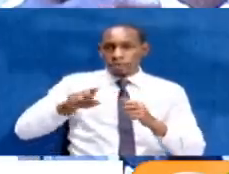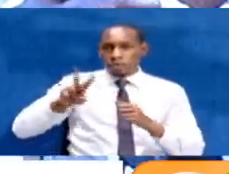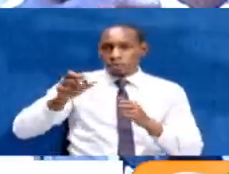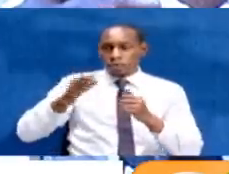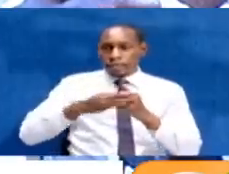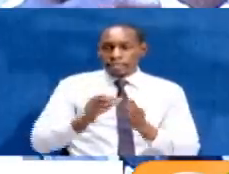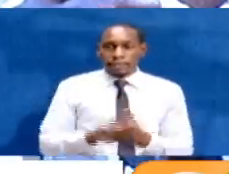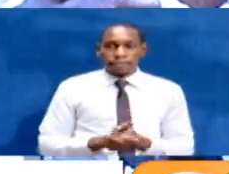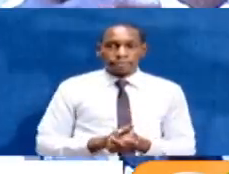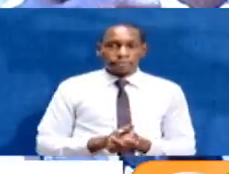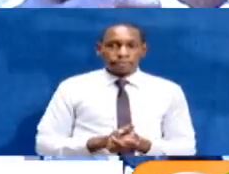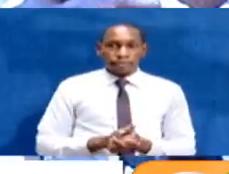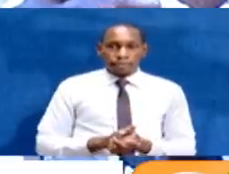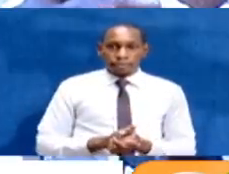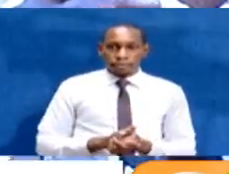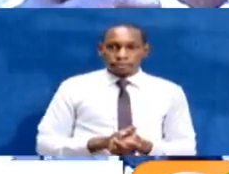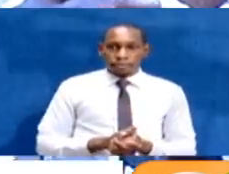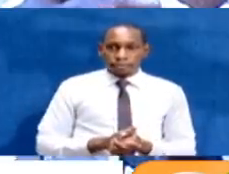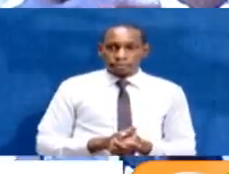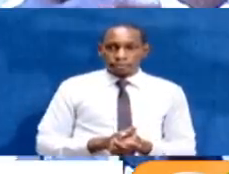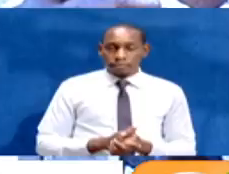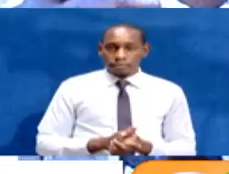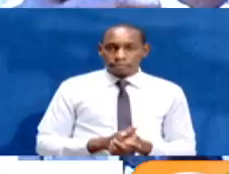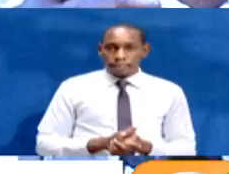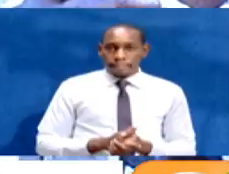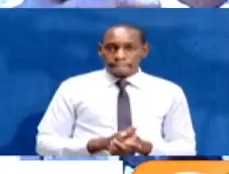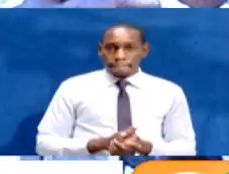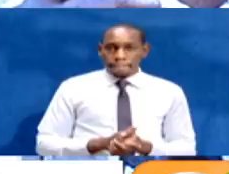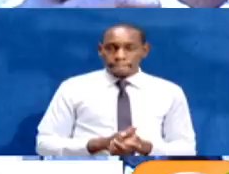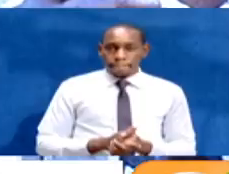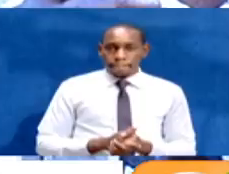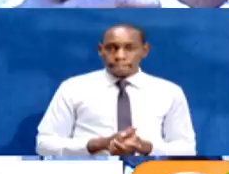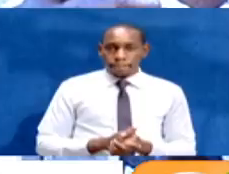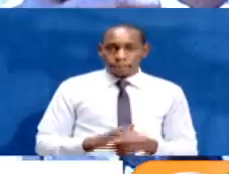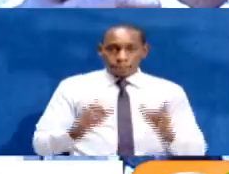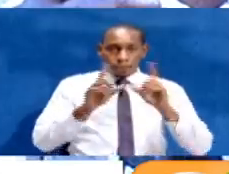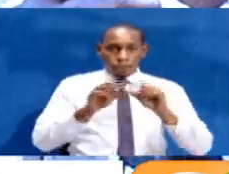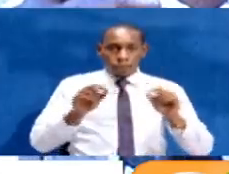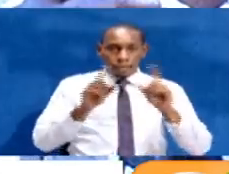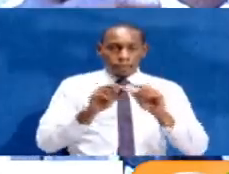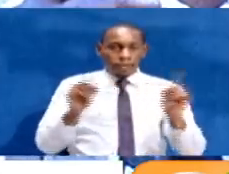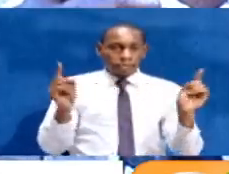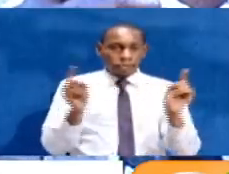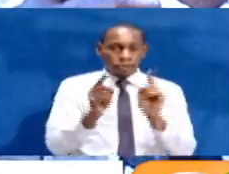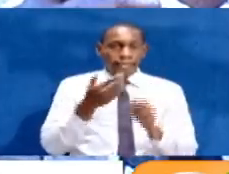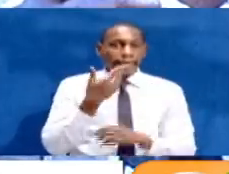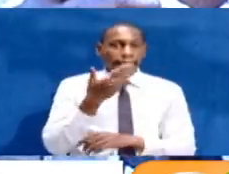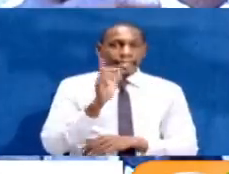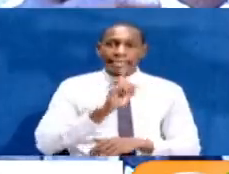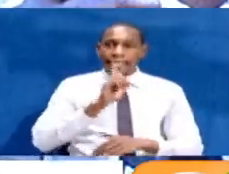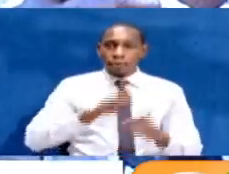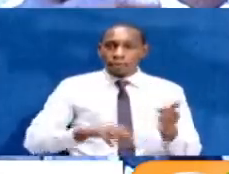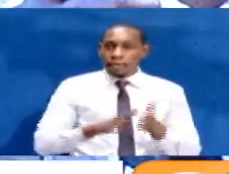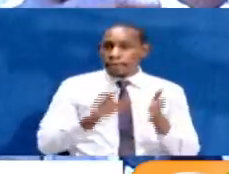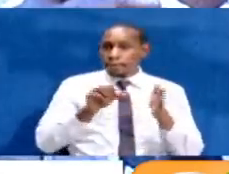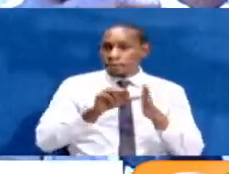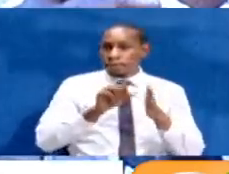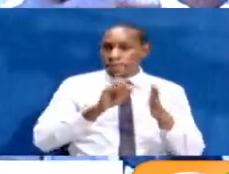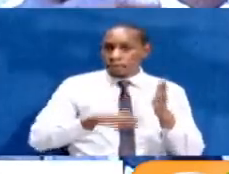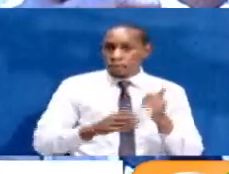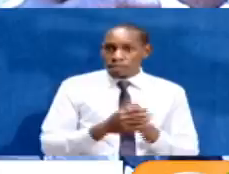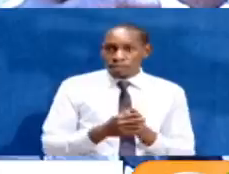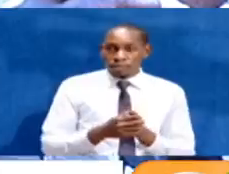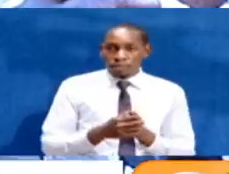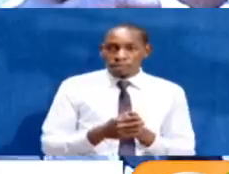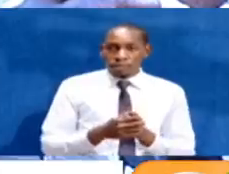the problem, and let me conclude it this way, Joe, my long answer. The problem is